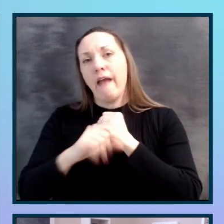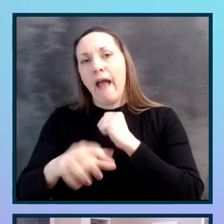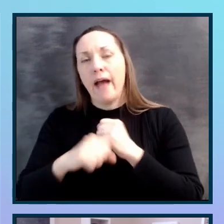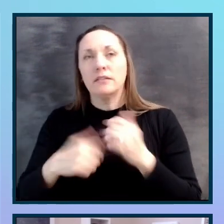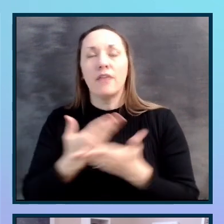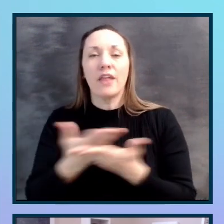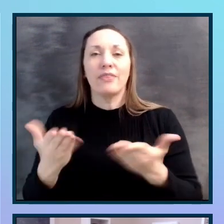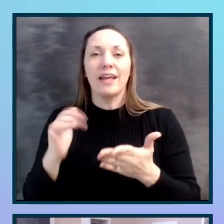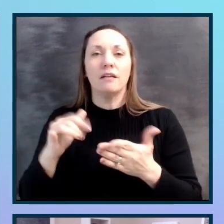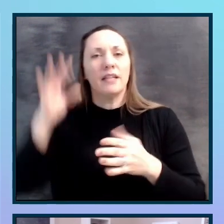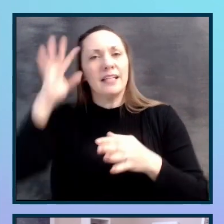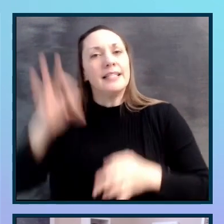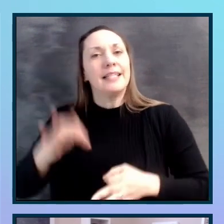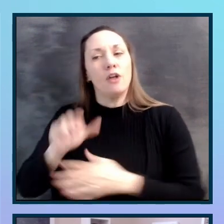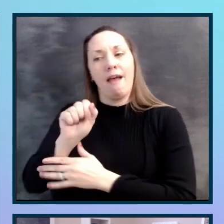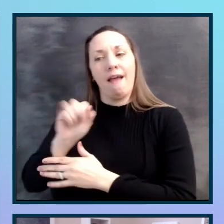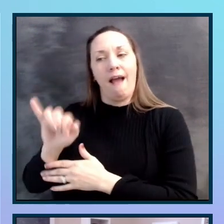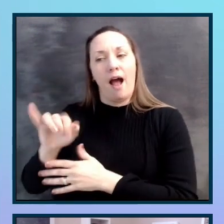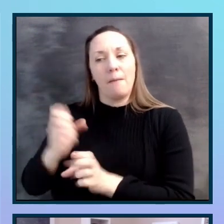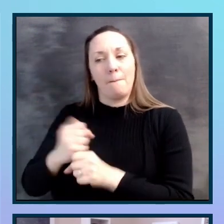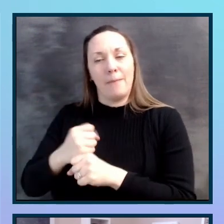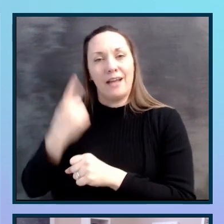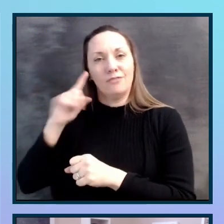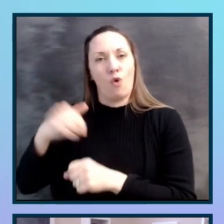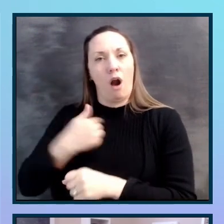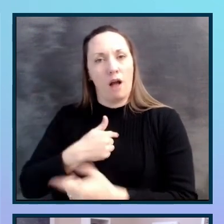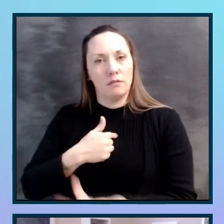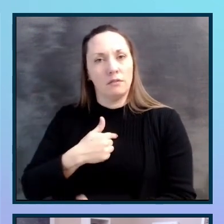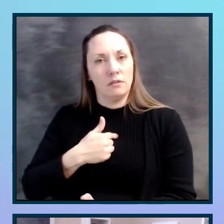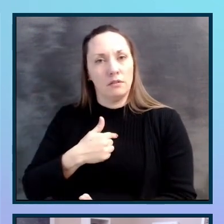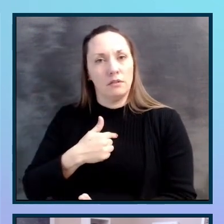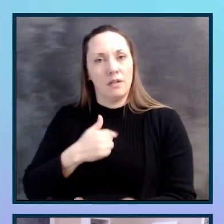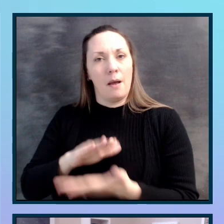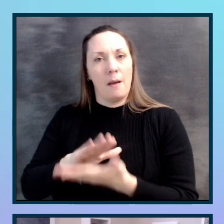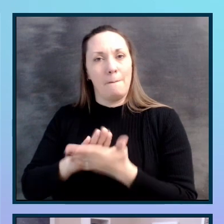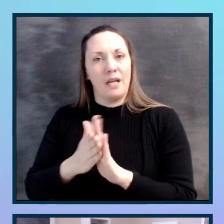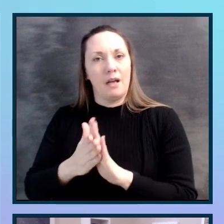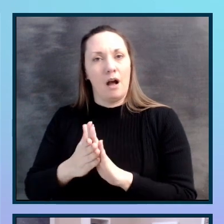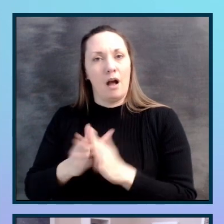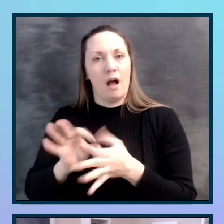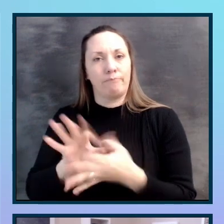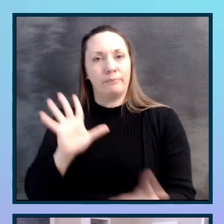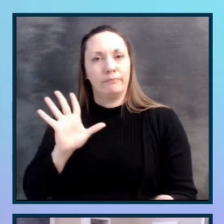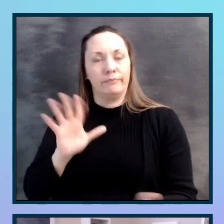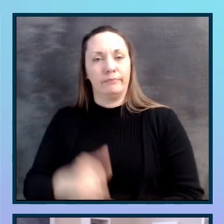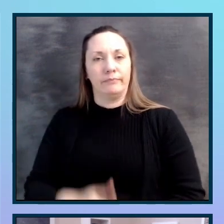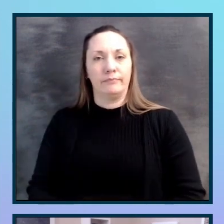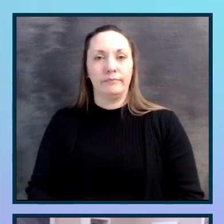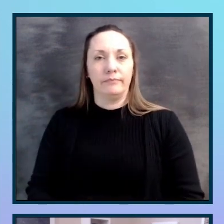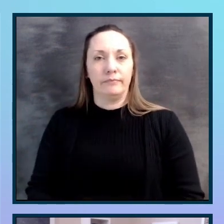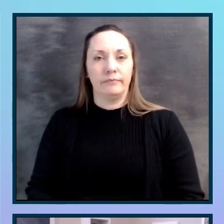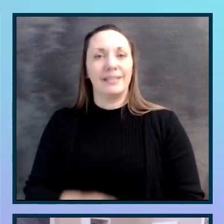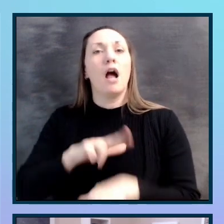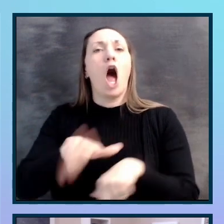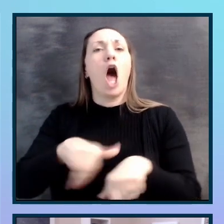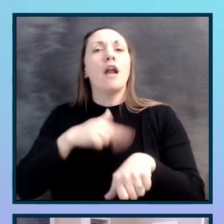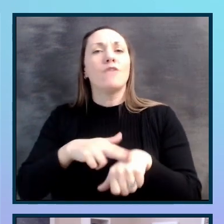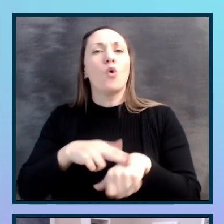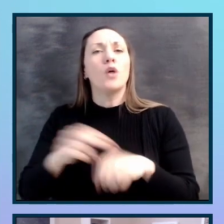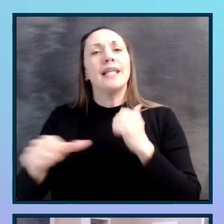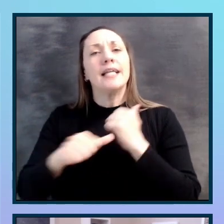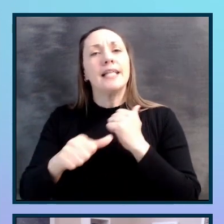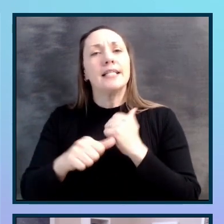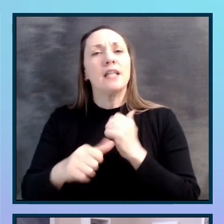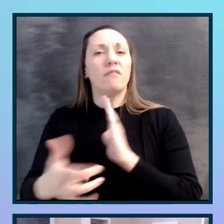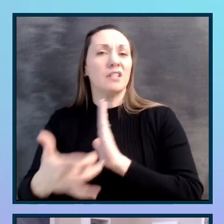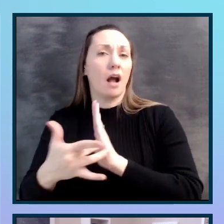that the decisions that AI makes on our behalf become completely irrelevant. And of course, assistive technology